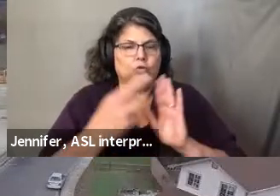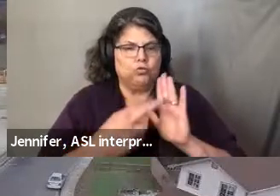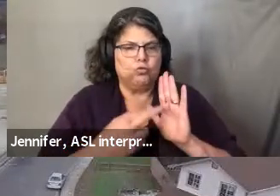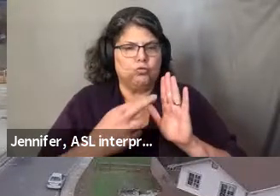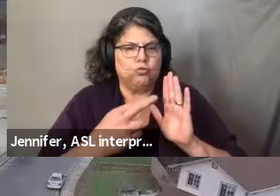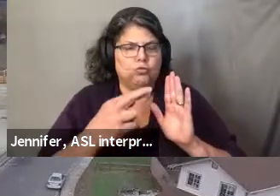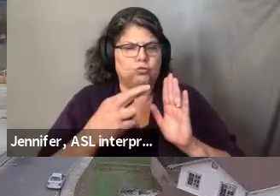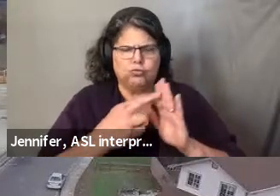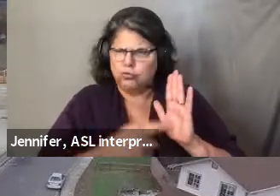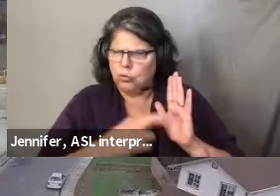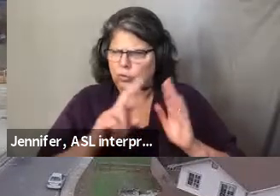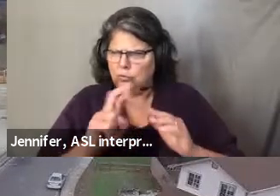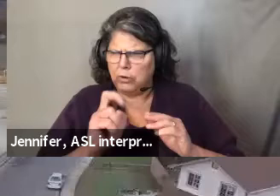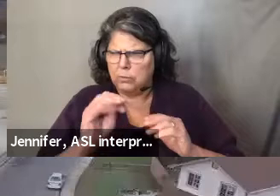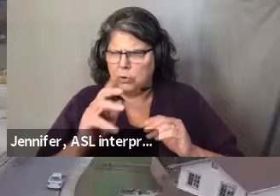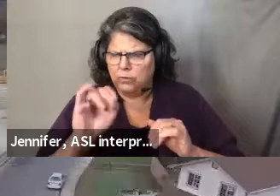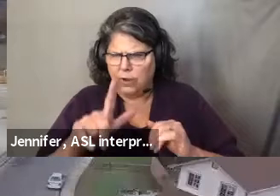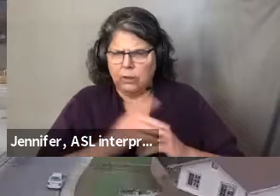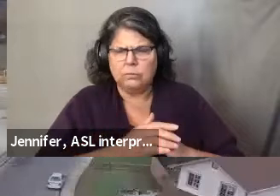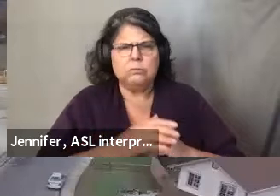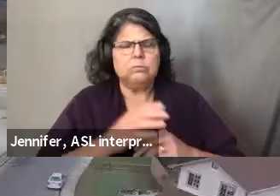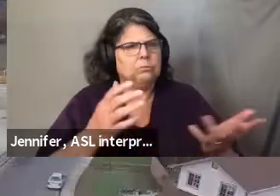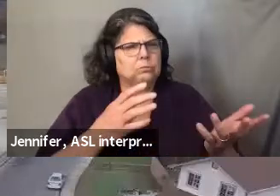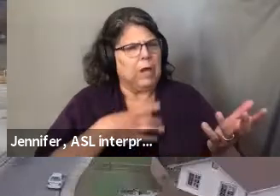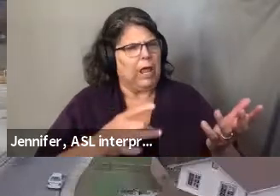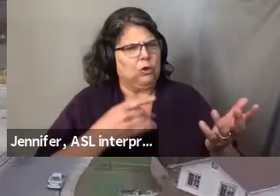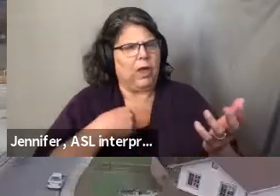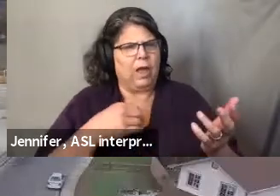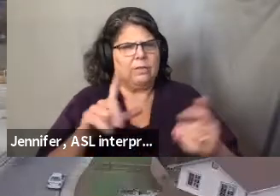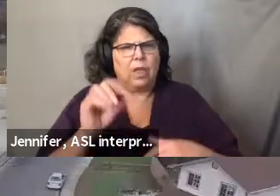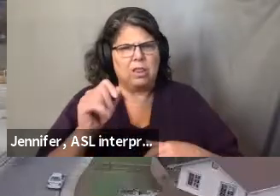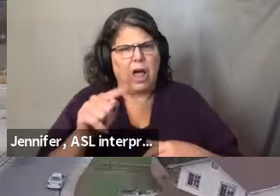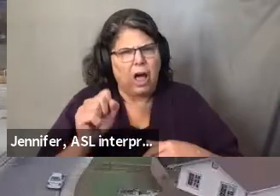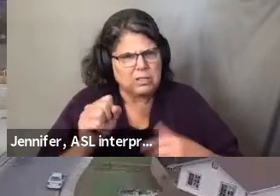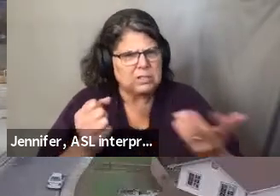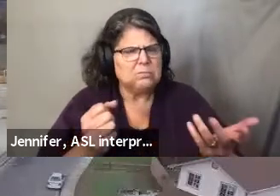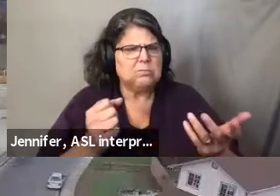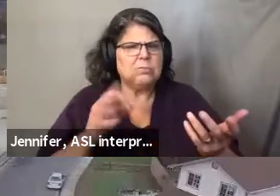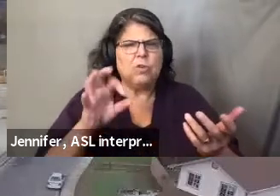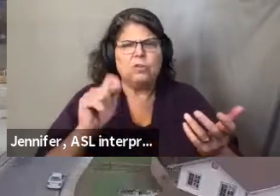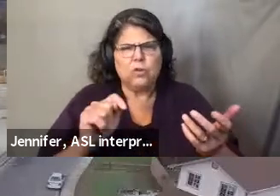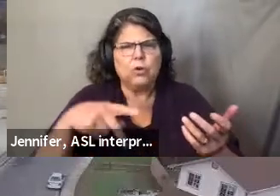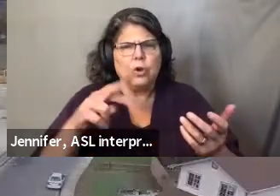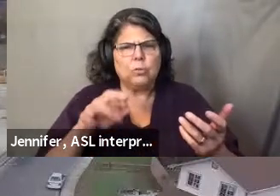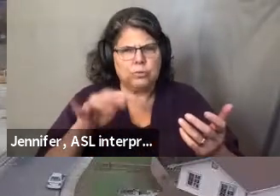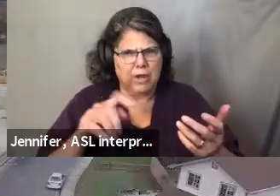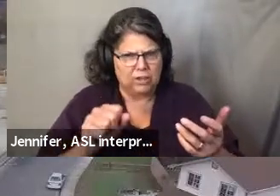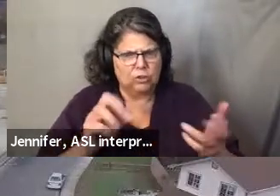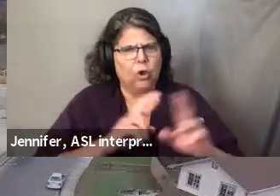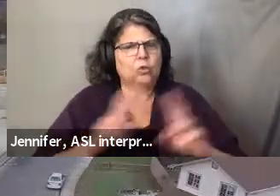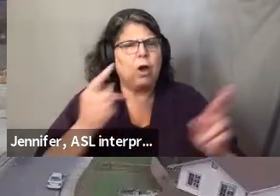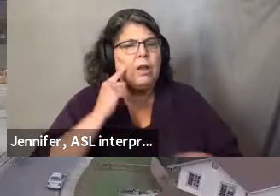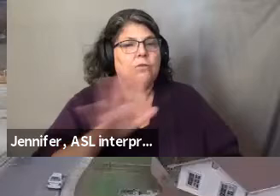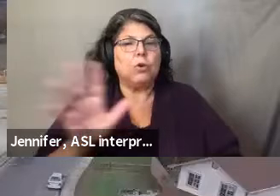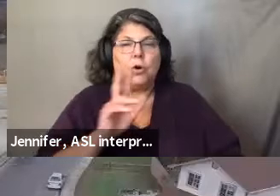to have the lots or the footprints ready for your